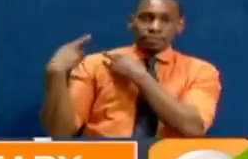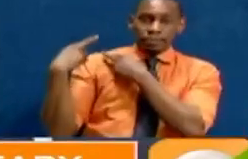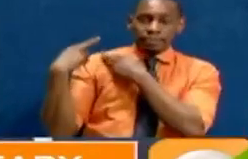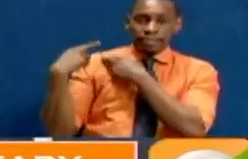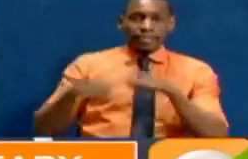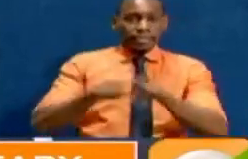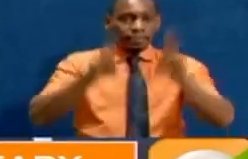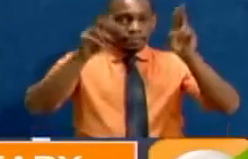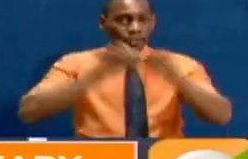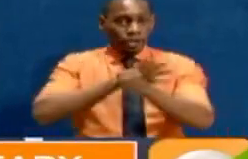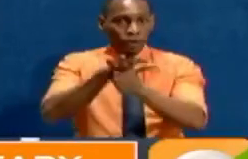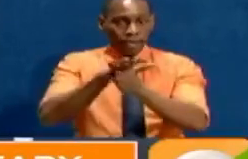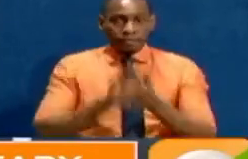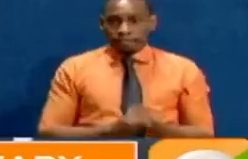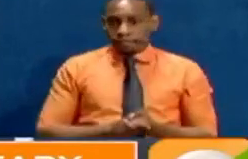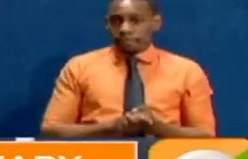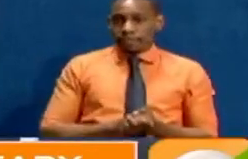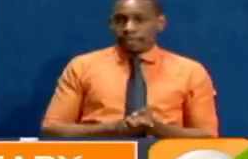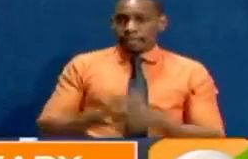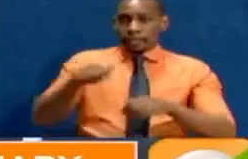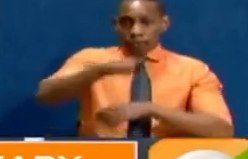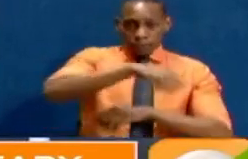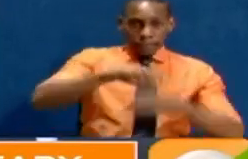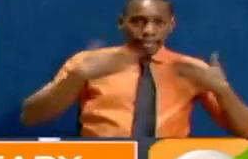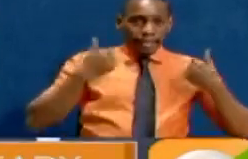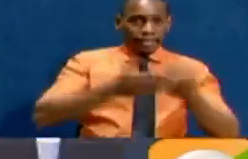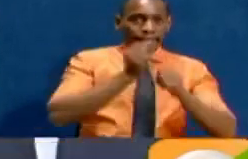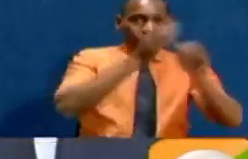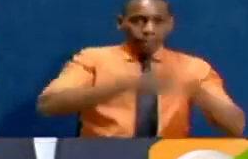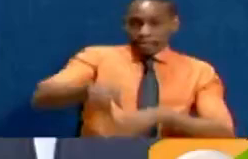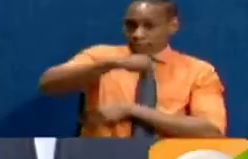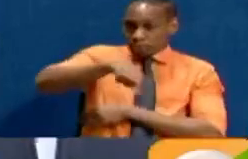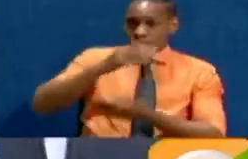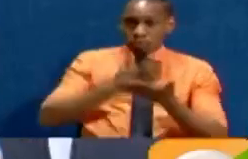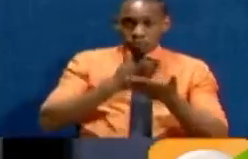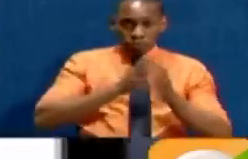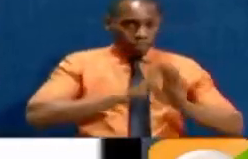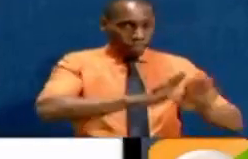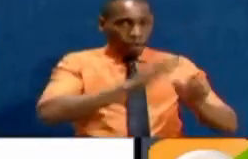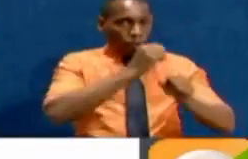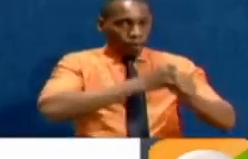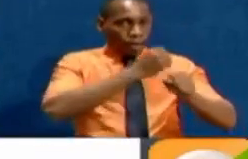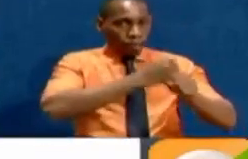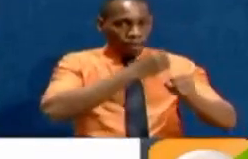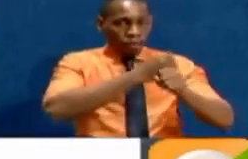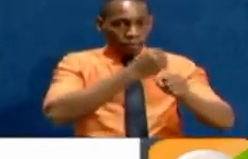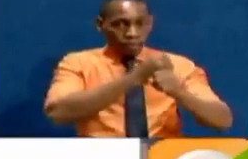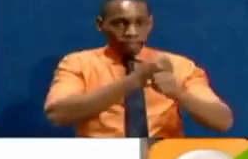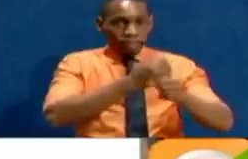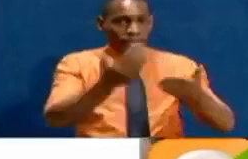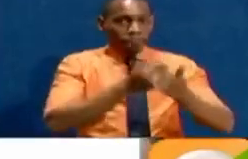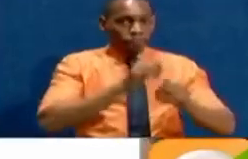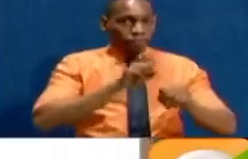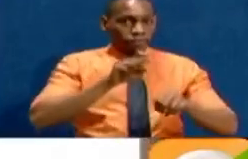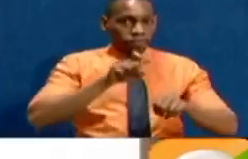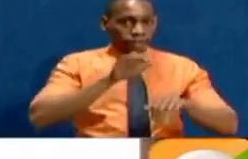on this matter of COVID. And so as healthcare workers, we are the ones who will be left to handle the burden of rising